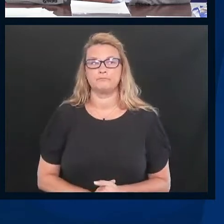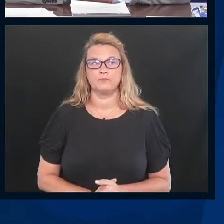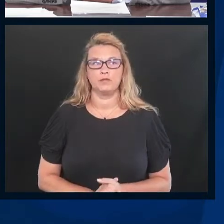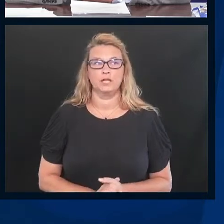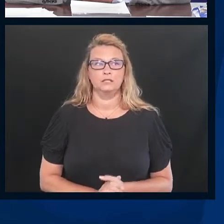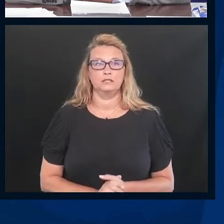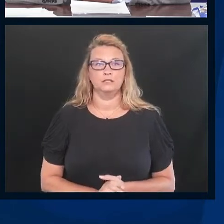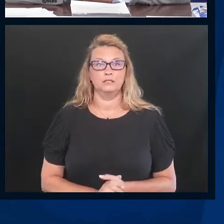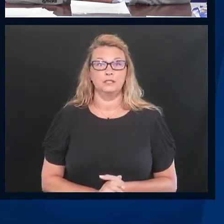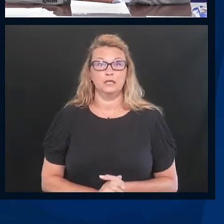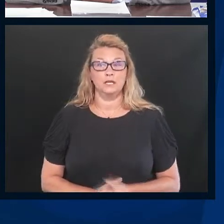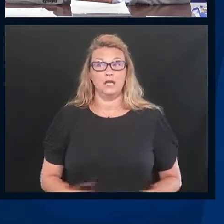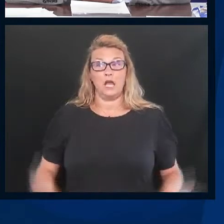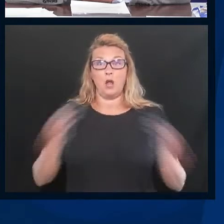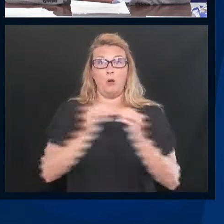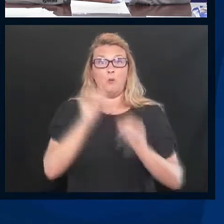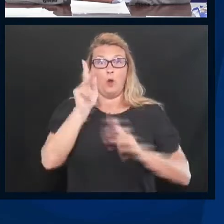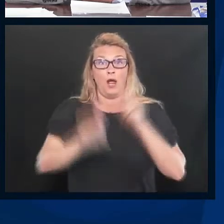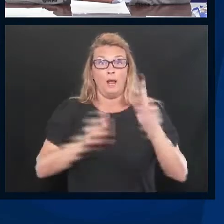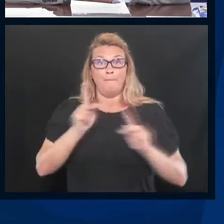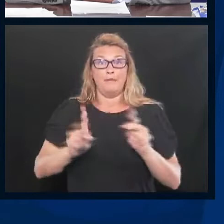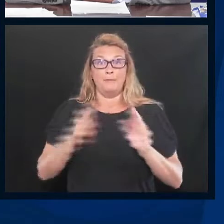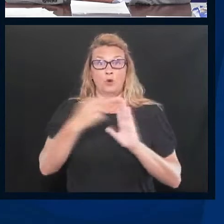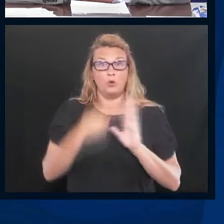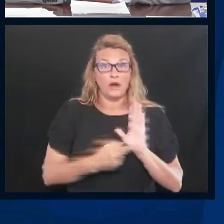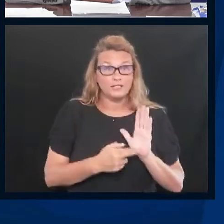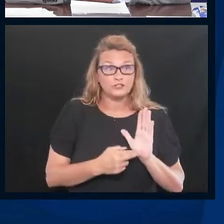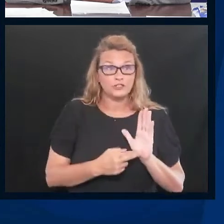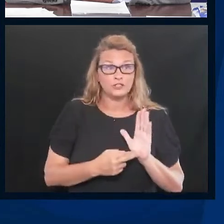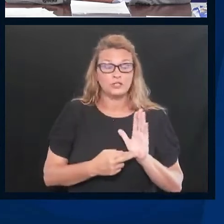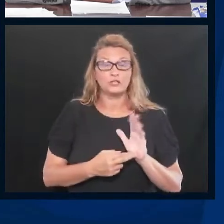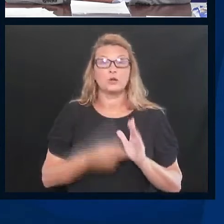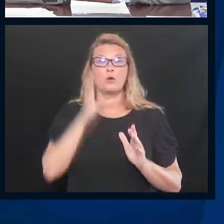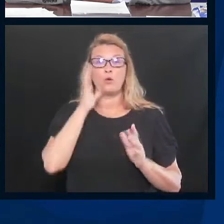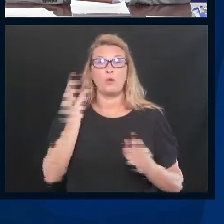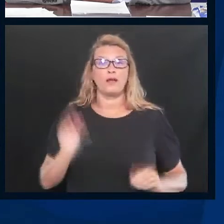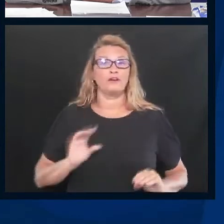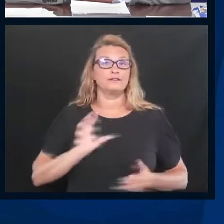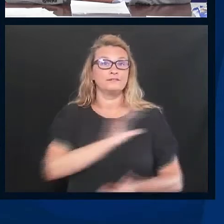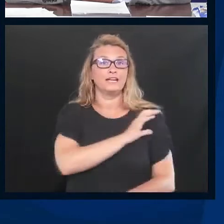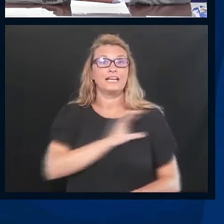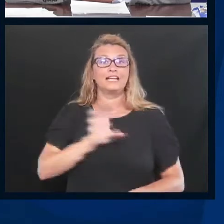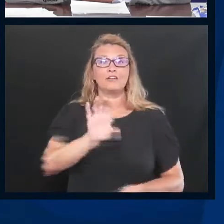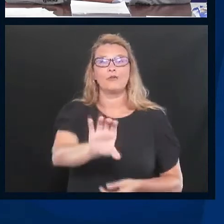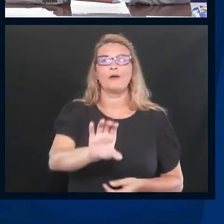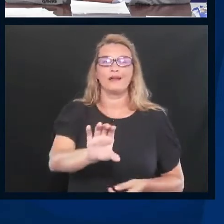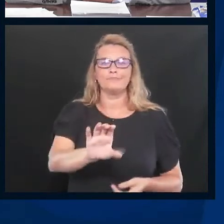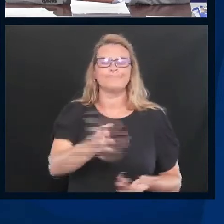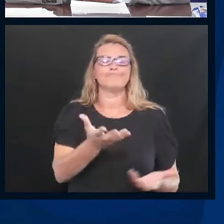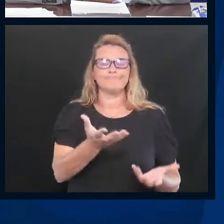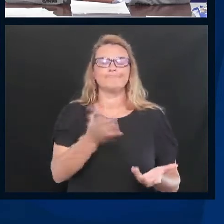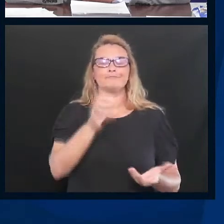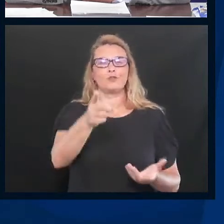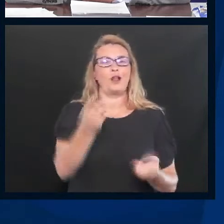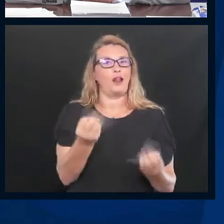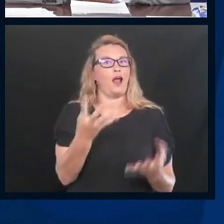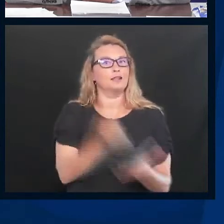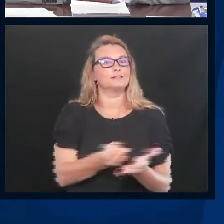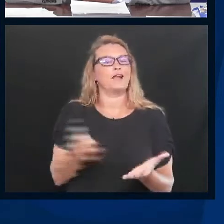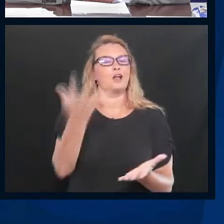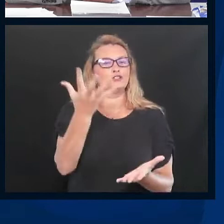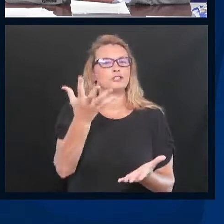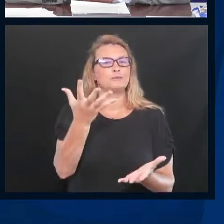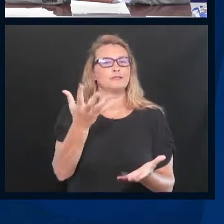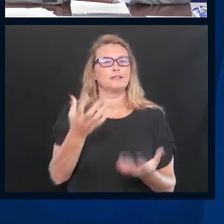more folks across the finish line, we're giving away lots and lots and lots of scholarships here. So we got to get our